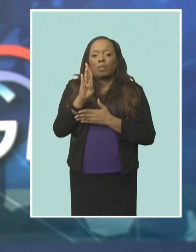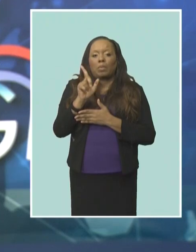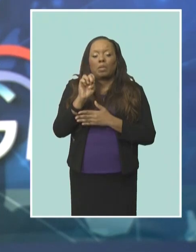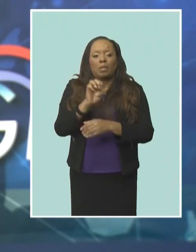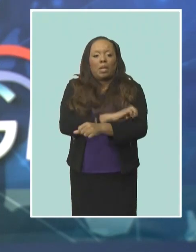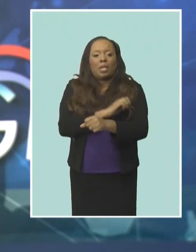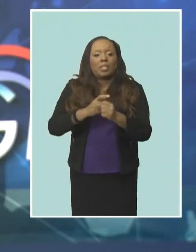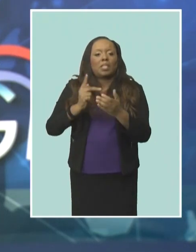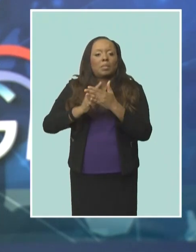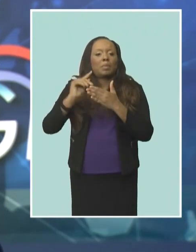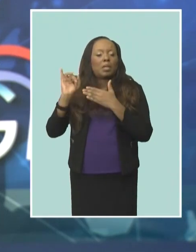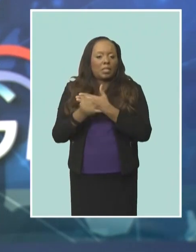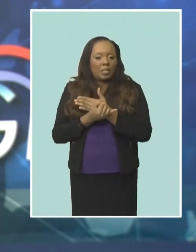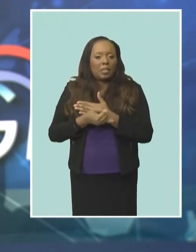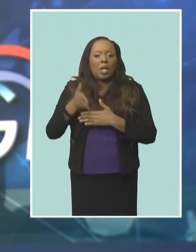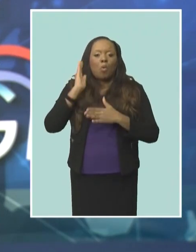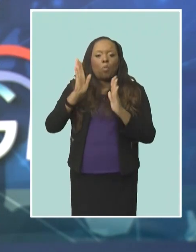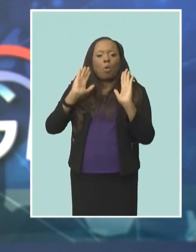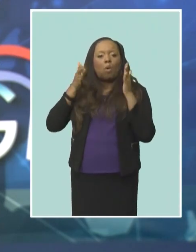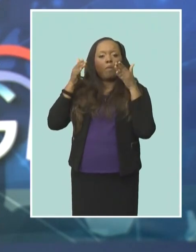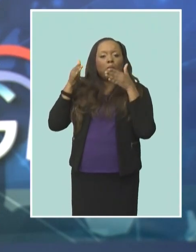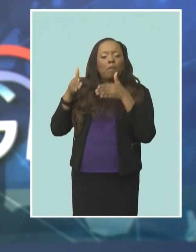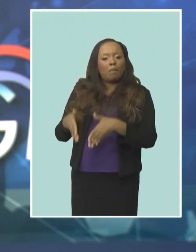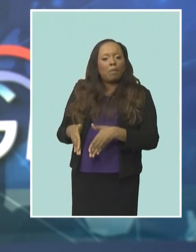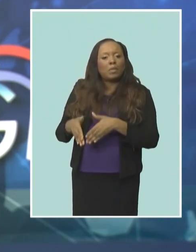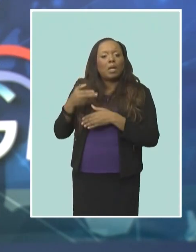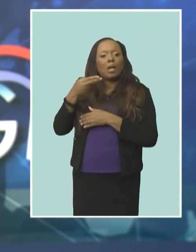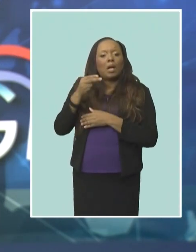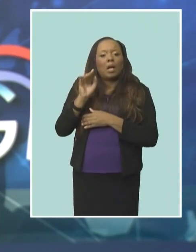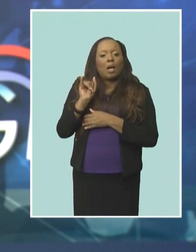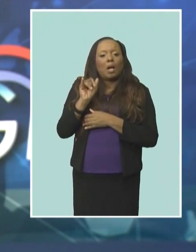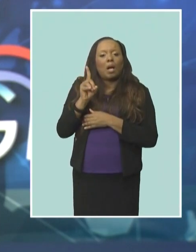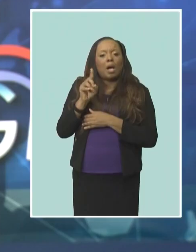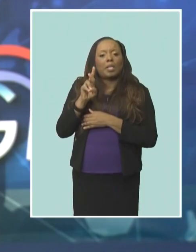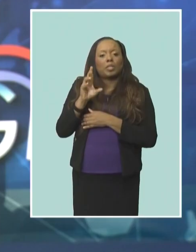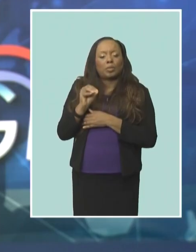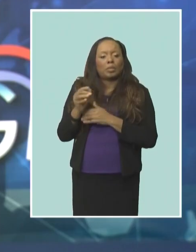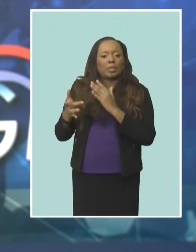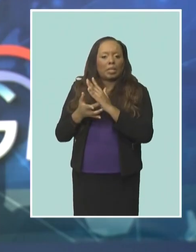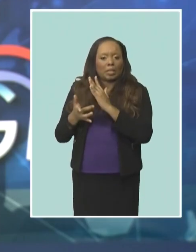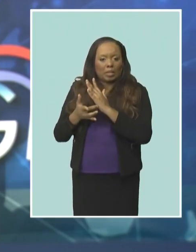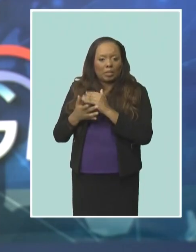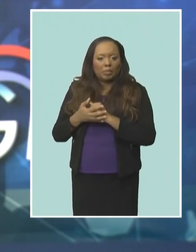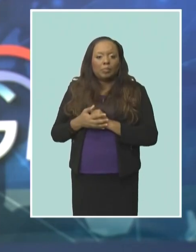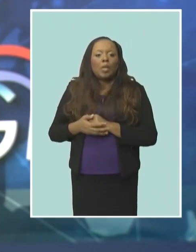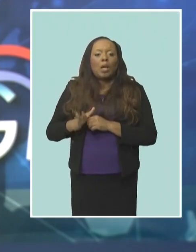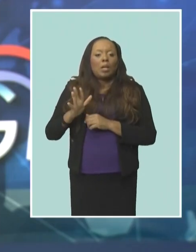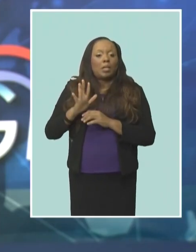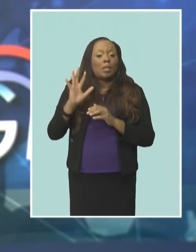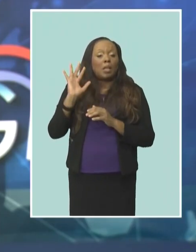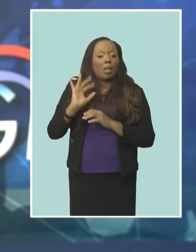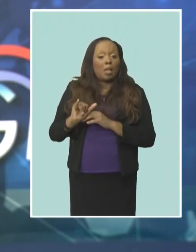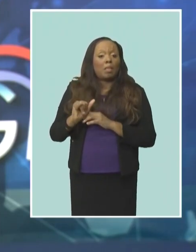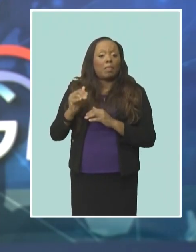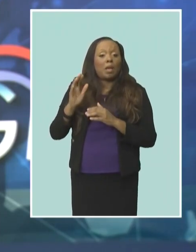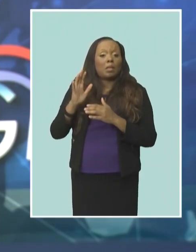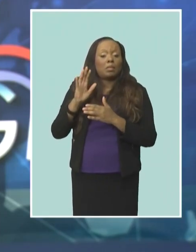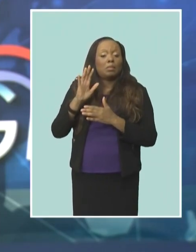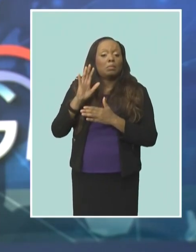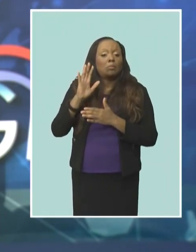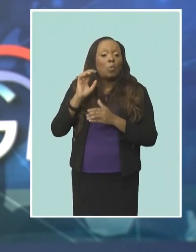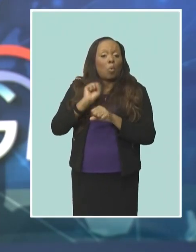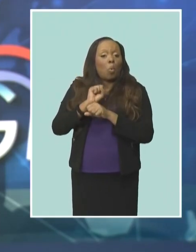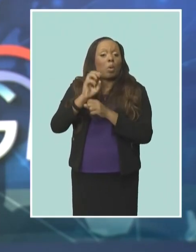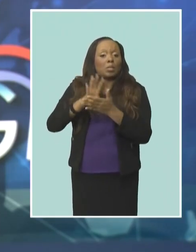technology. The project is being developed by HDF Energy through its subsidiary New Stable Barbados Incorporated.